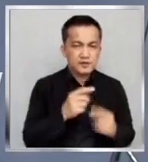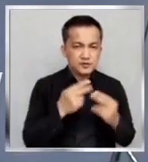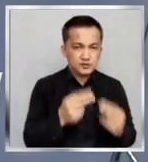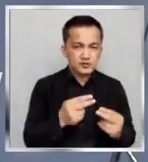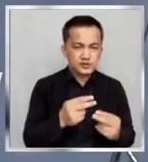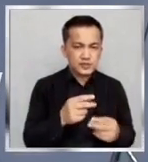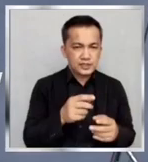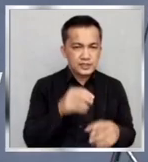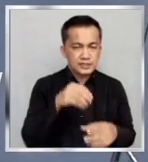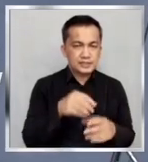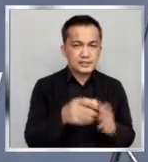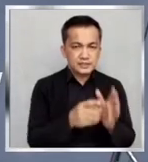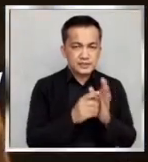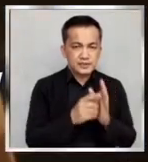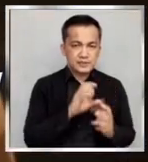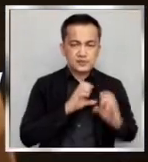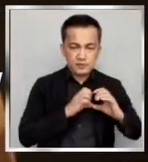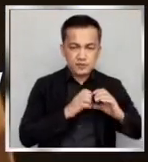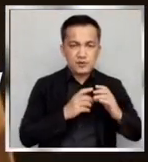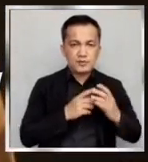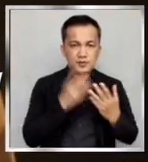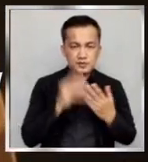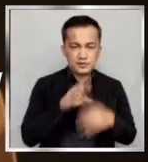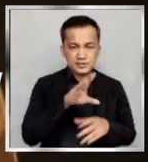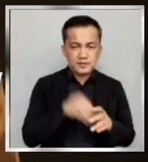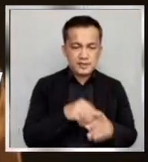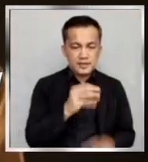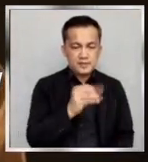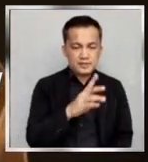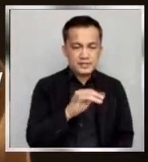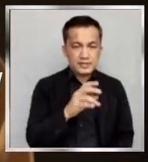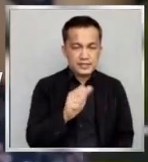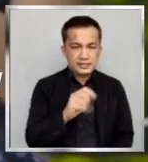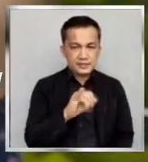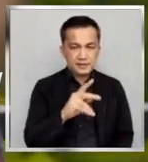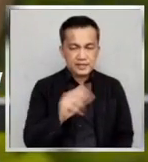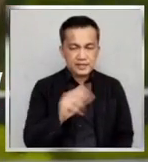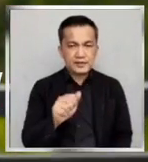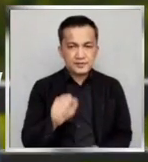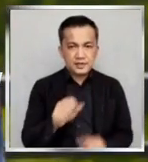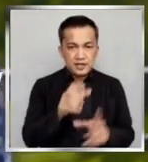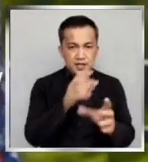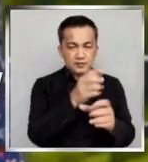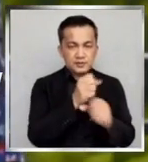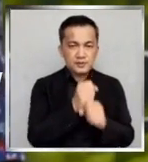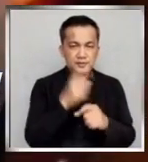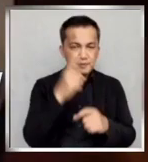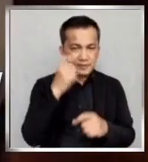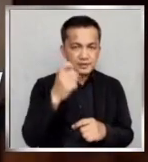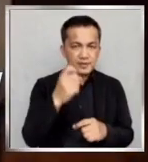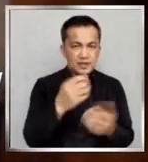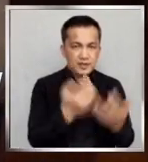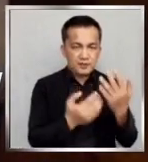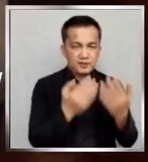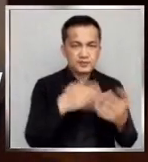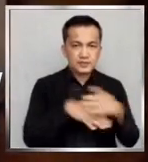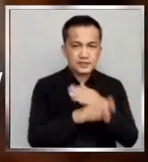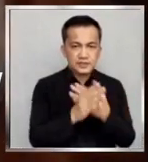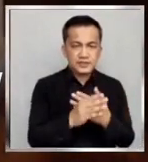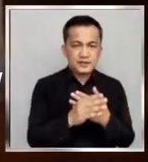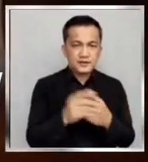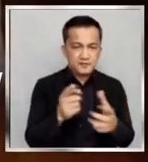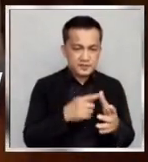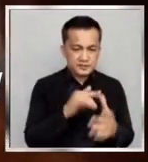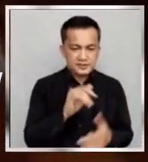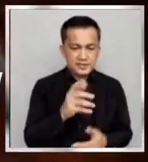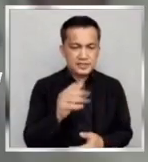Kapuso programs kabilang ang Maria Clara Tibara, Abot Kamay na Pangarap, Apoy sa Langit, First Yaya, at